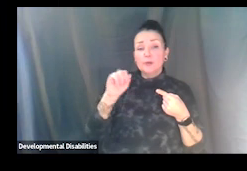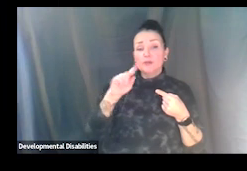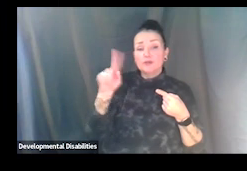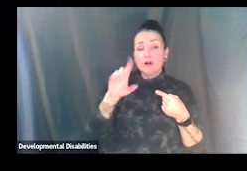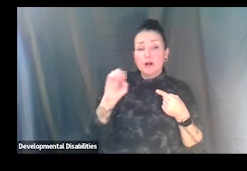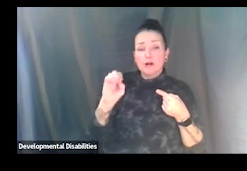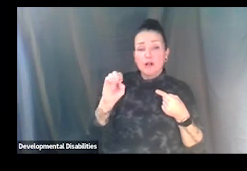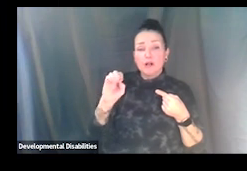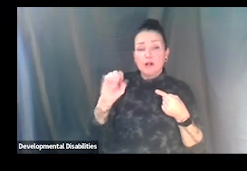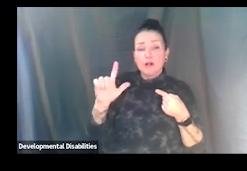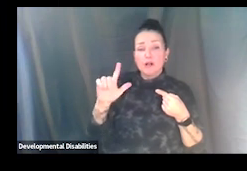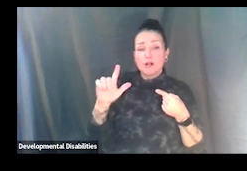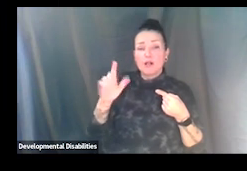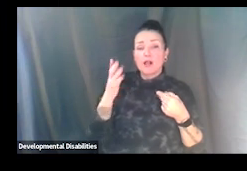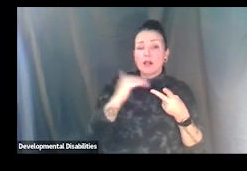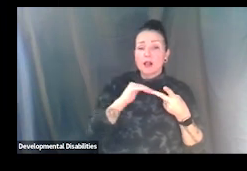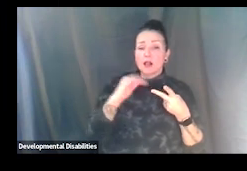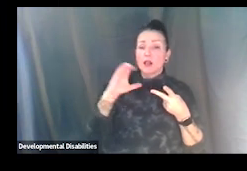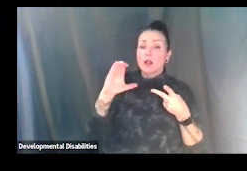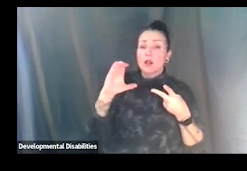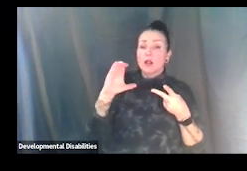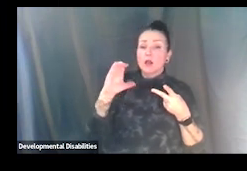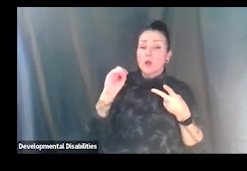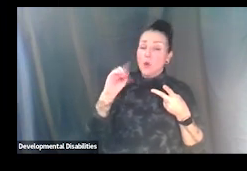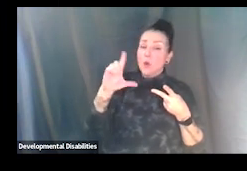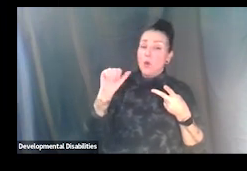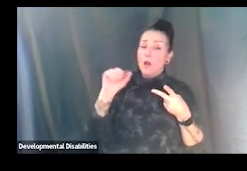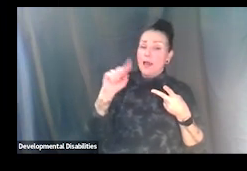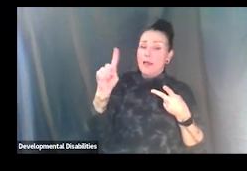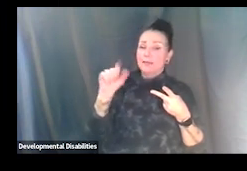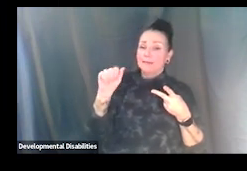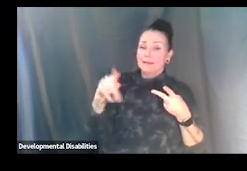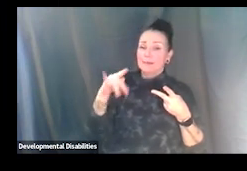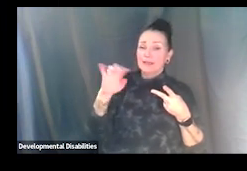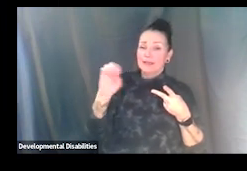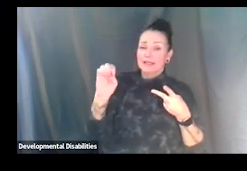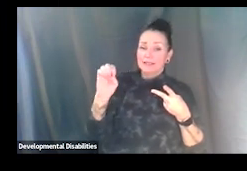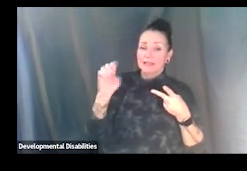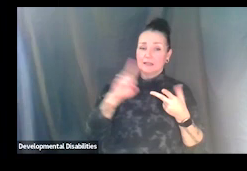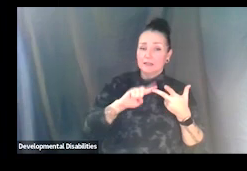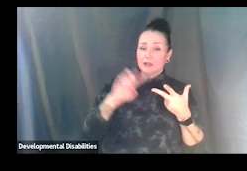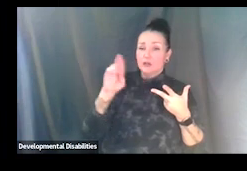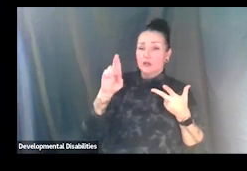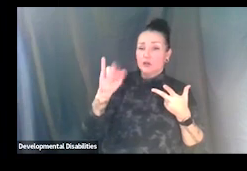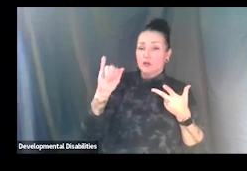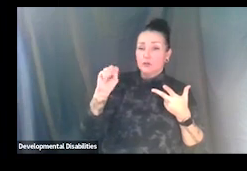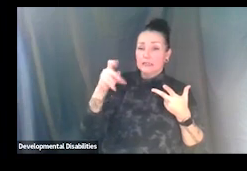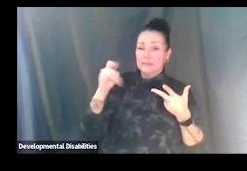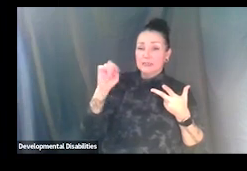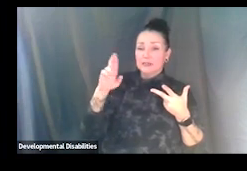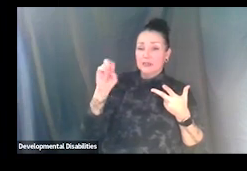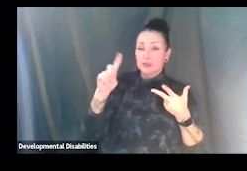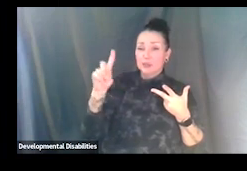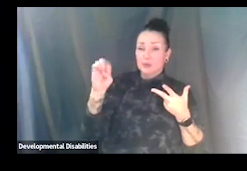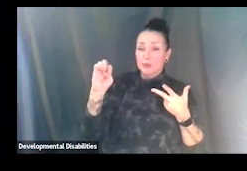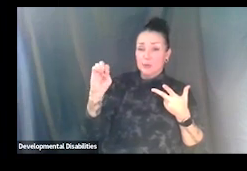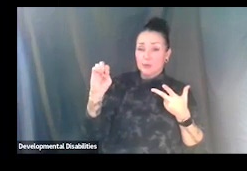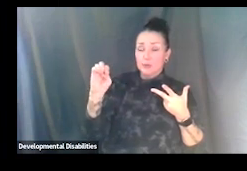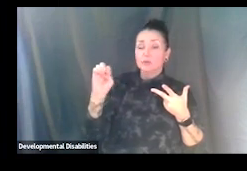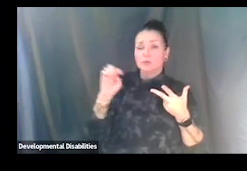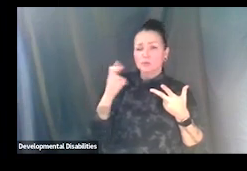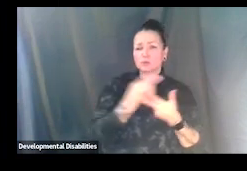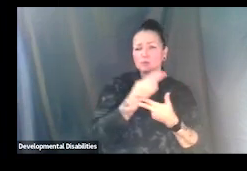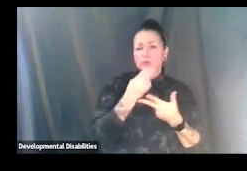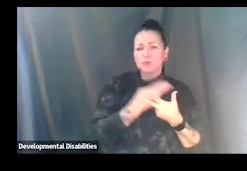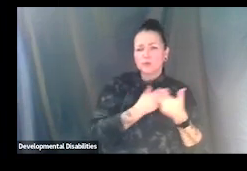in children and adolescents with autism. So it's they use the term irritability rather than aggression. I'm not sure why, but so